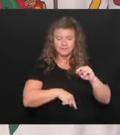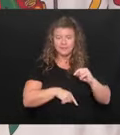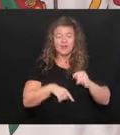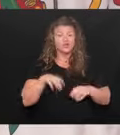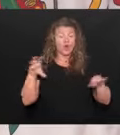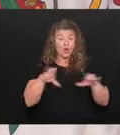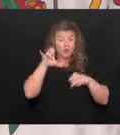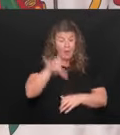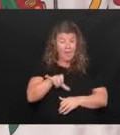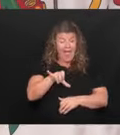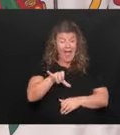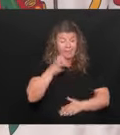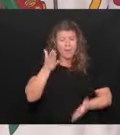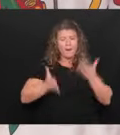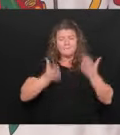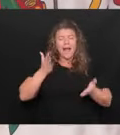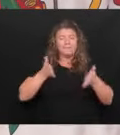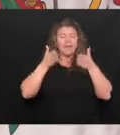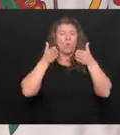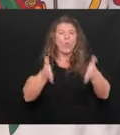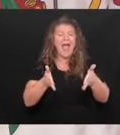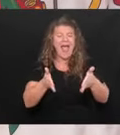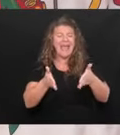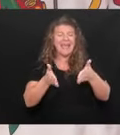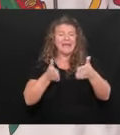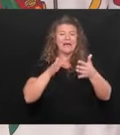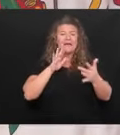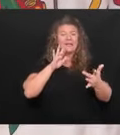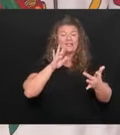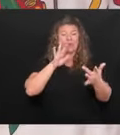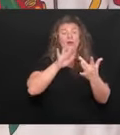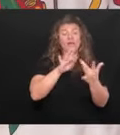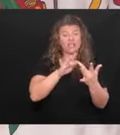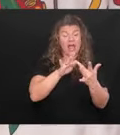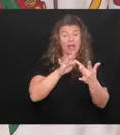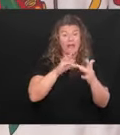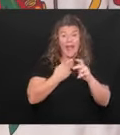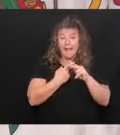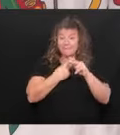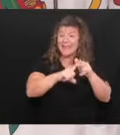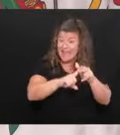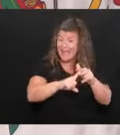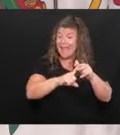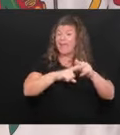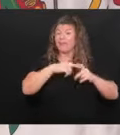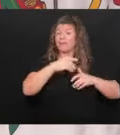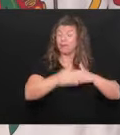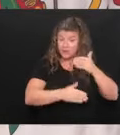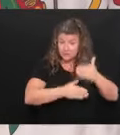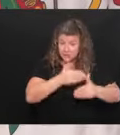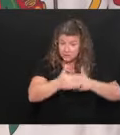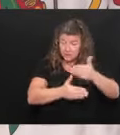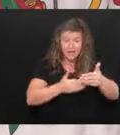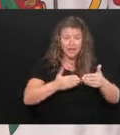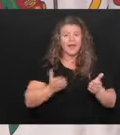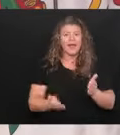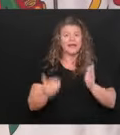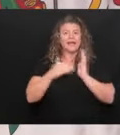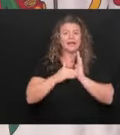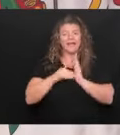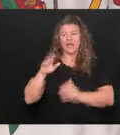be a way to reach out and begin to move forward and let West Virginia be